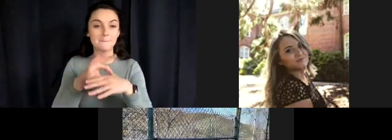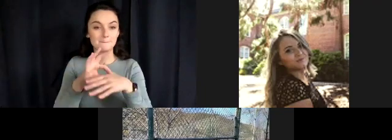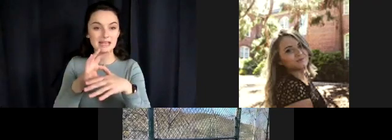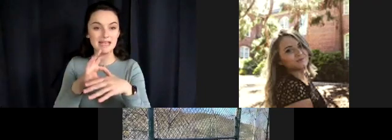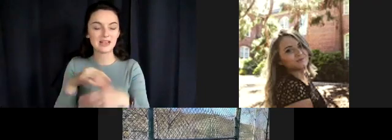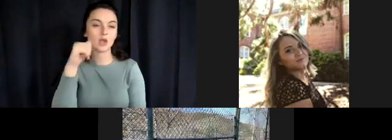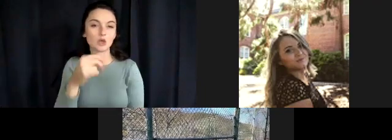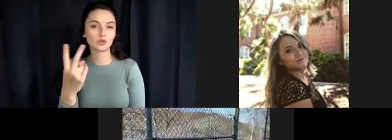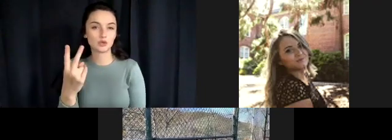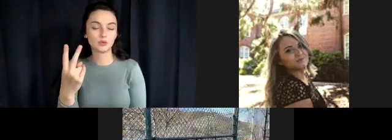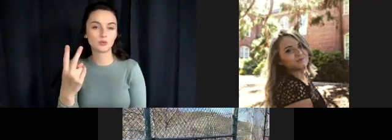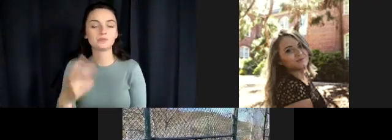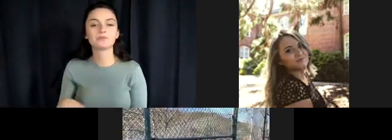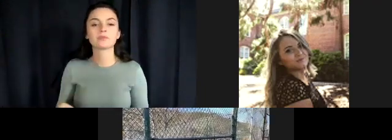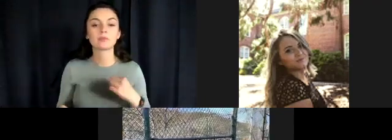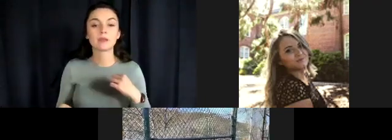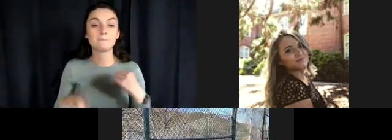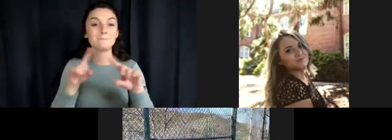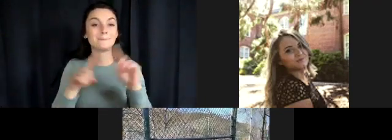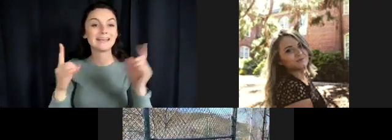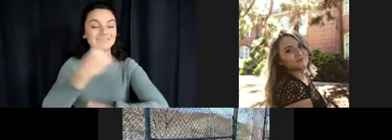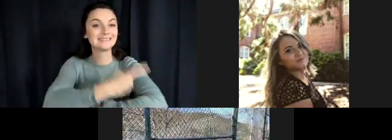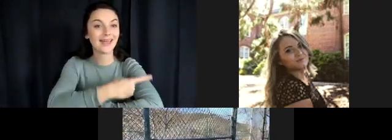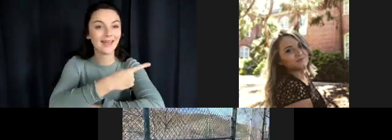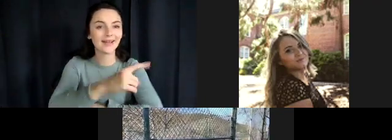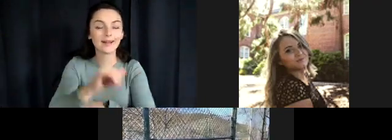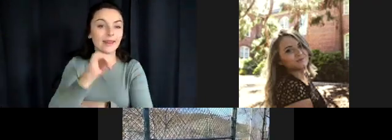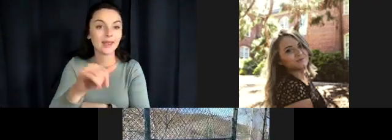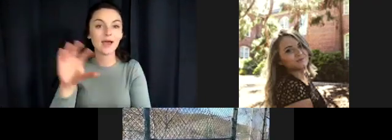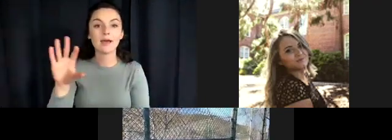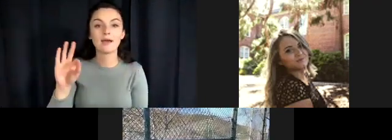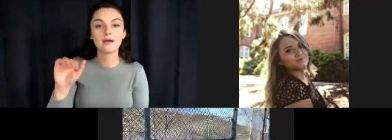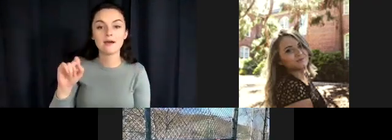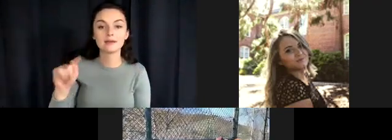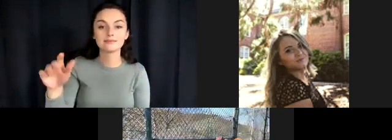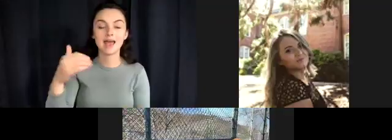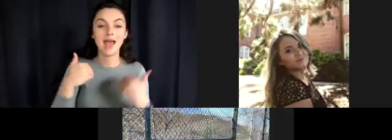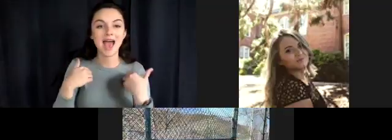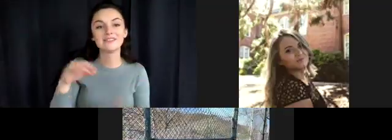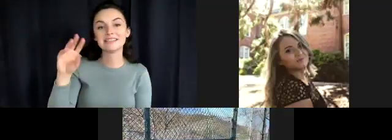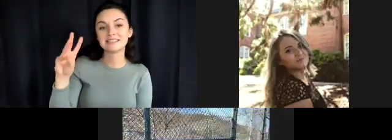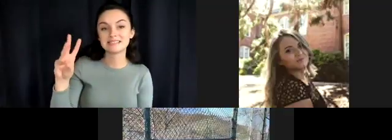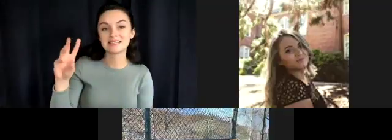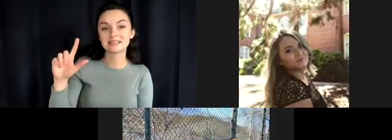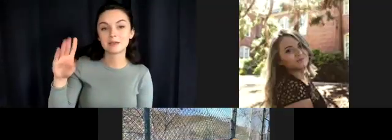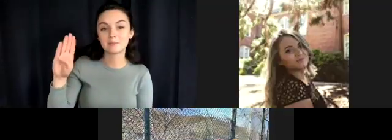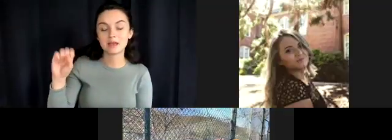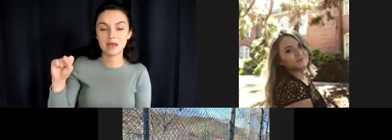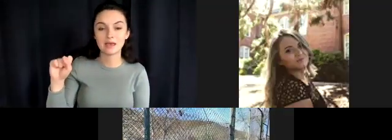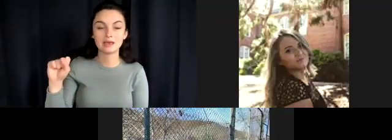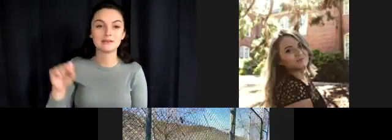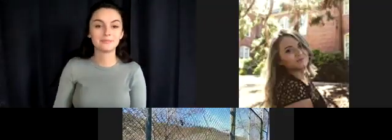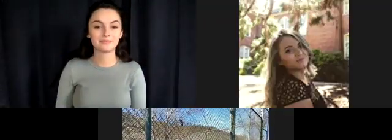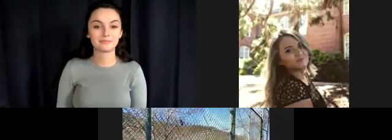that they're not fasting, the boys get trained twice a day. So that's 6 pounds of training. And then they get 4 pounds dinner